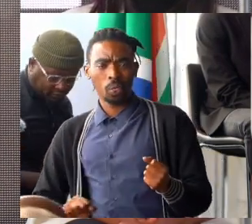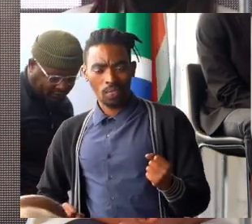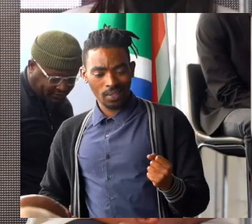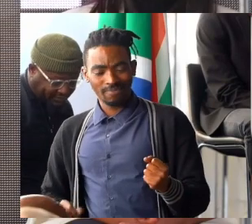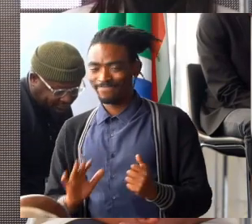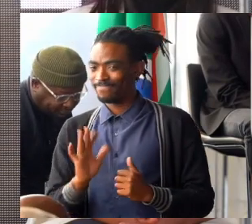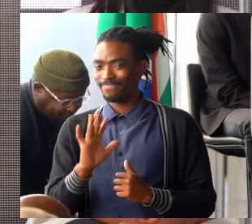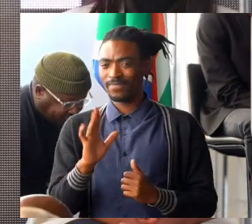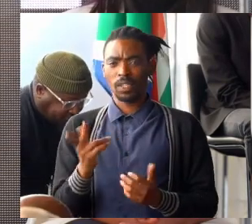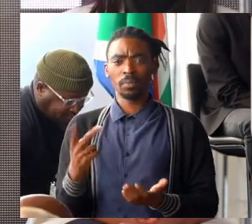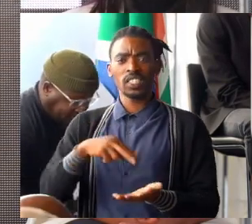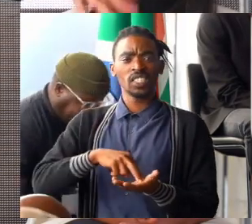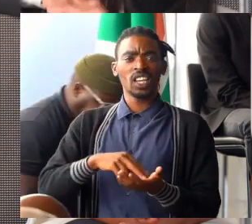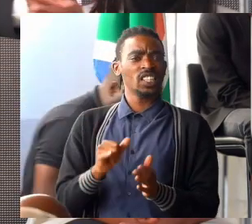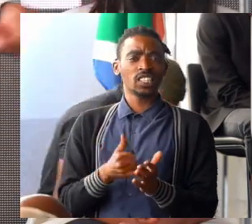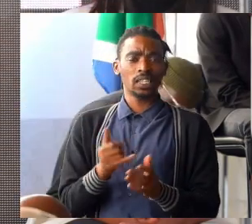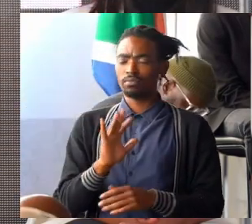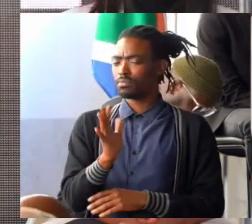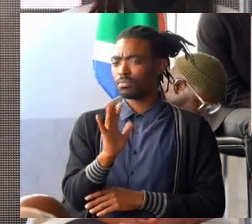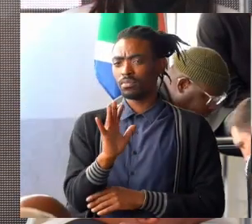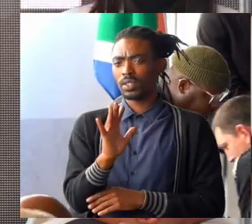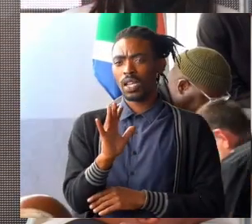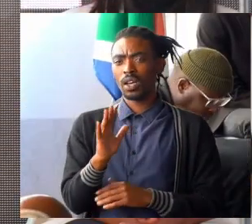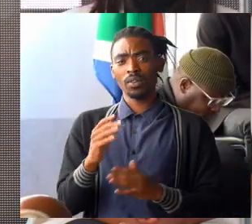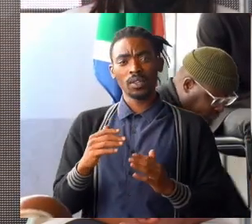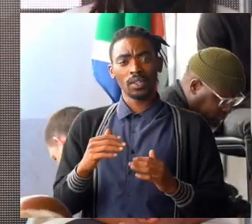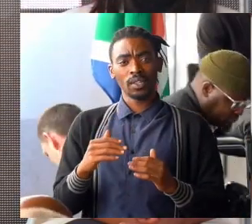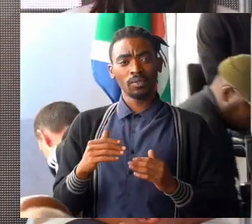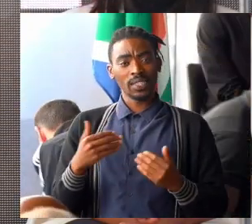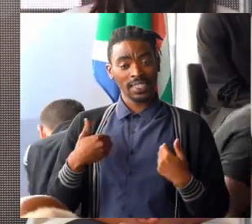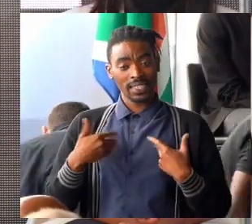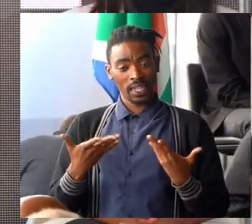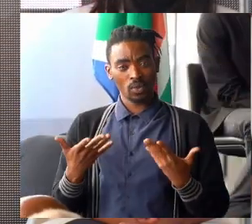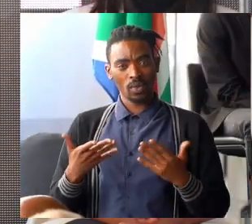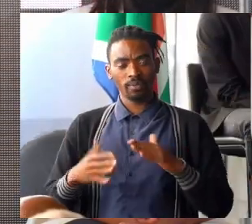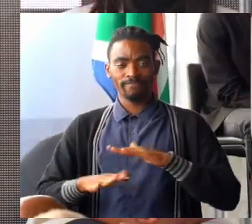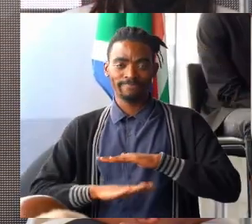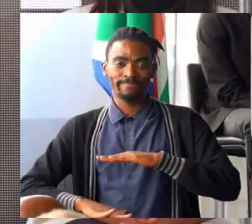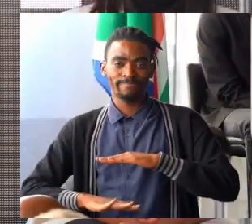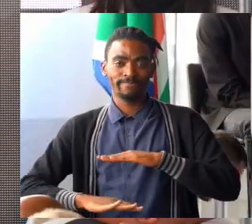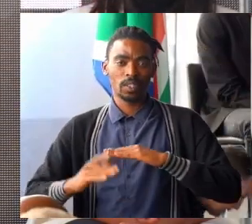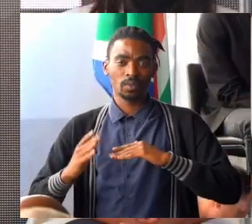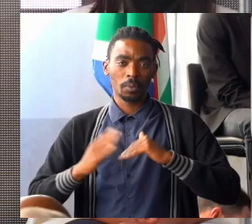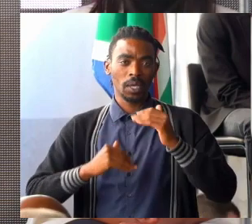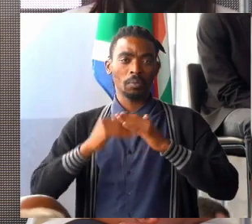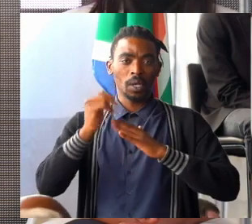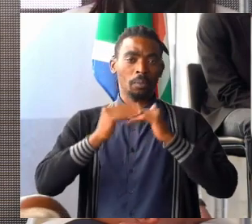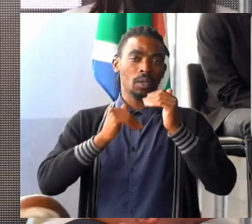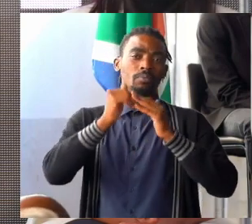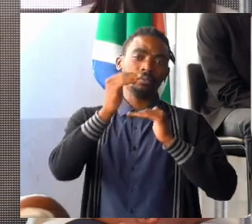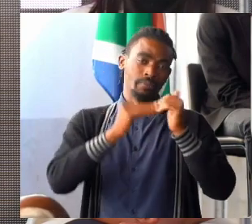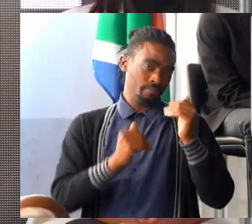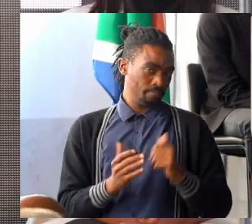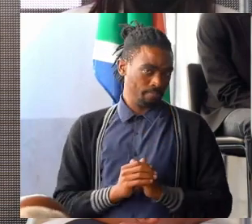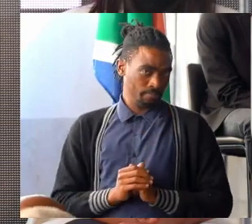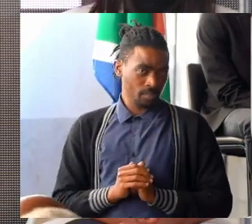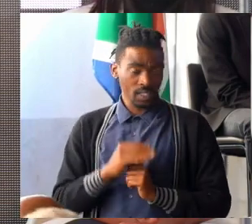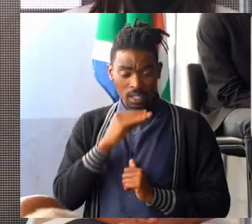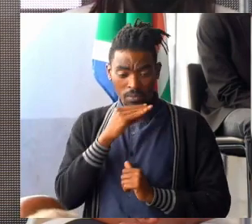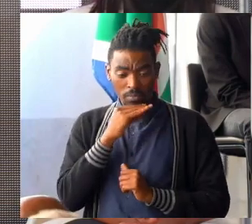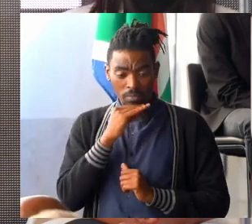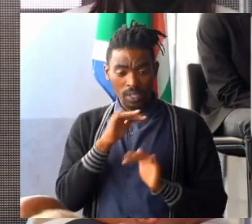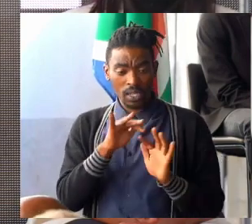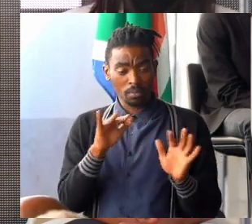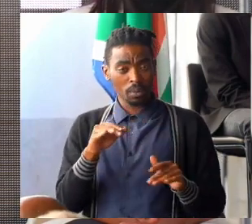just come and stand here. We started on the ground are building up. This is what it means to say the people shall